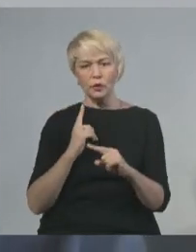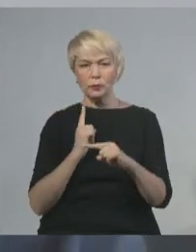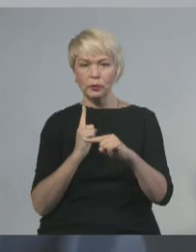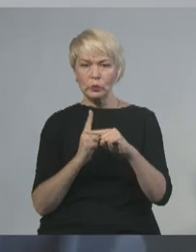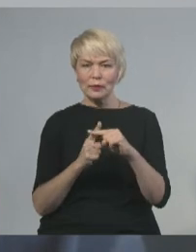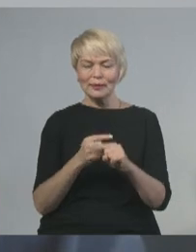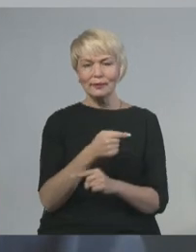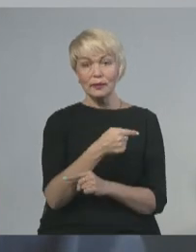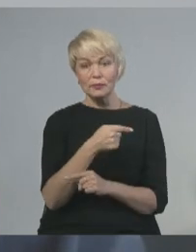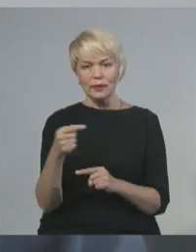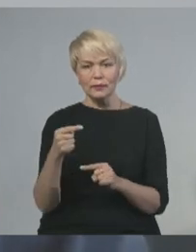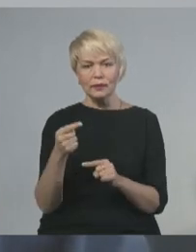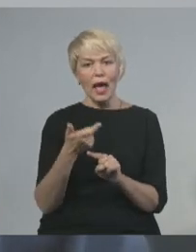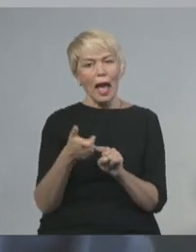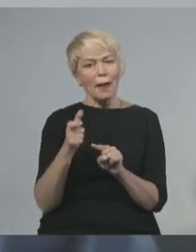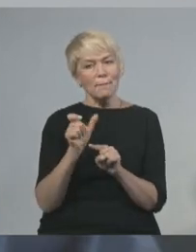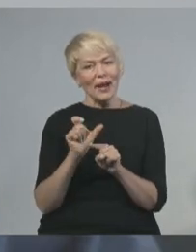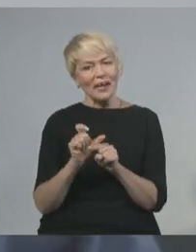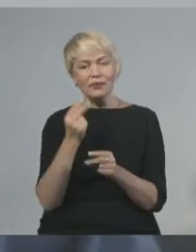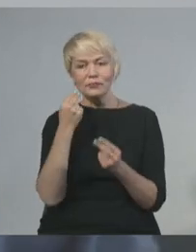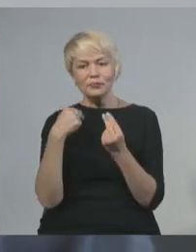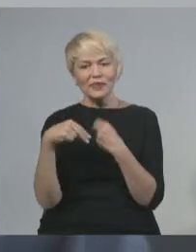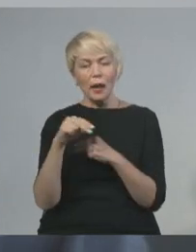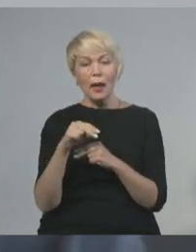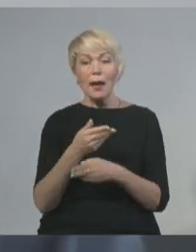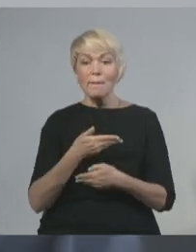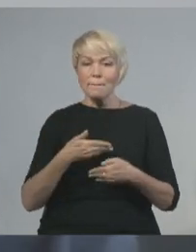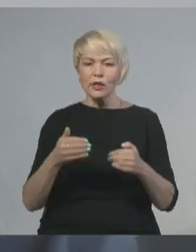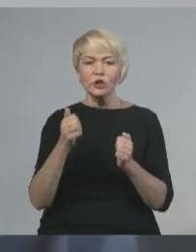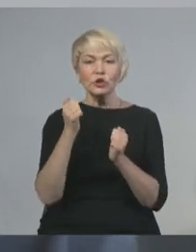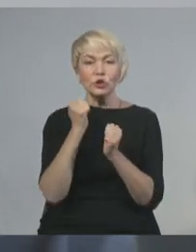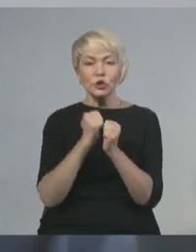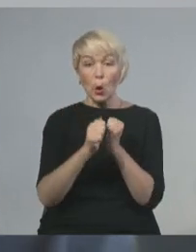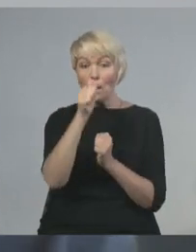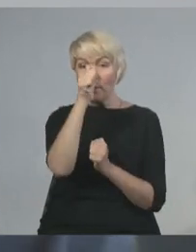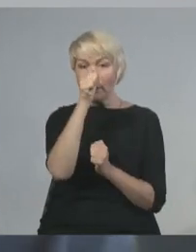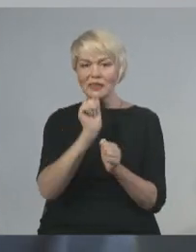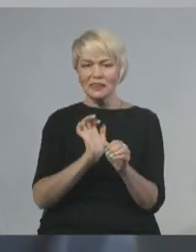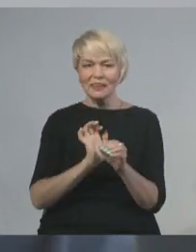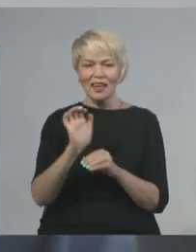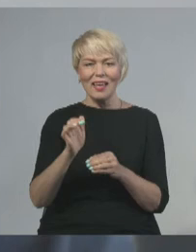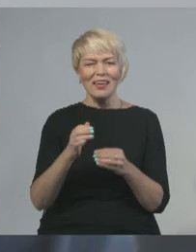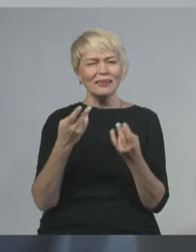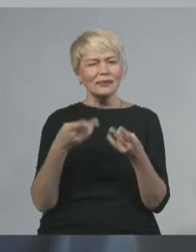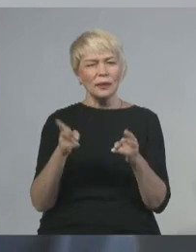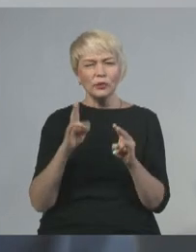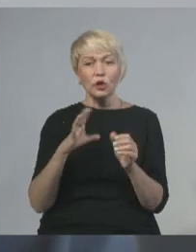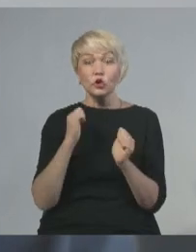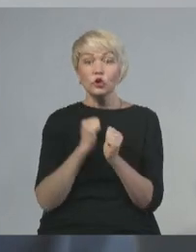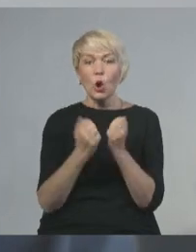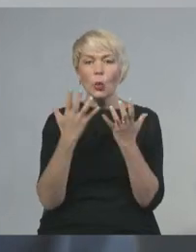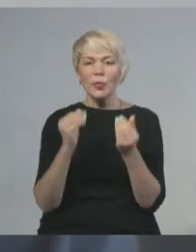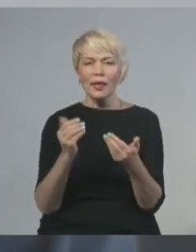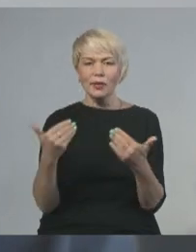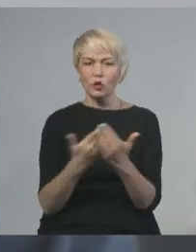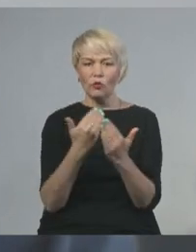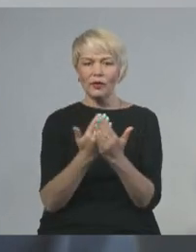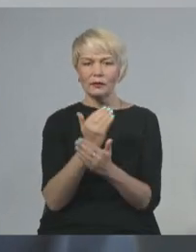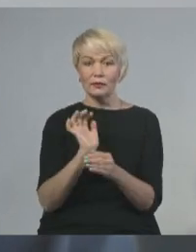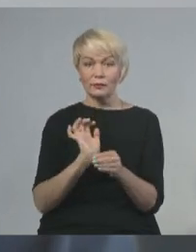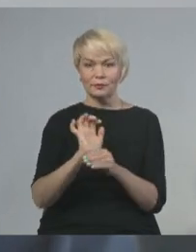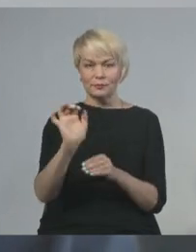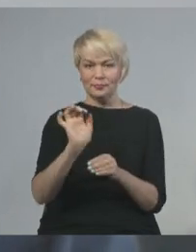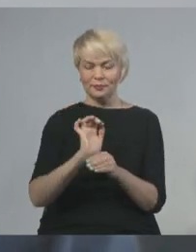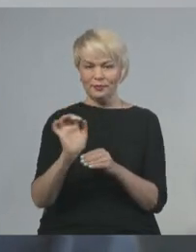means we didn't have to cover a daily development we had to